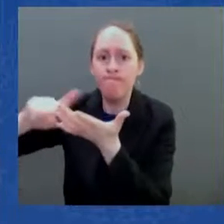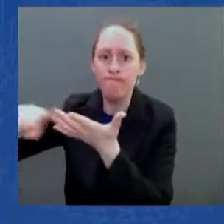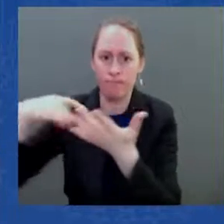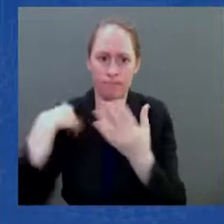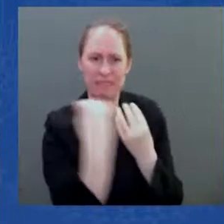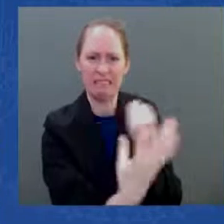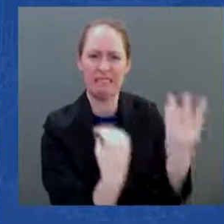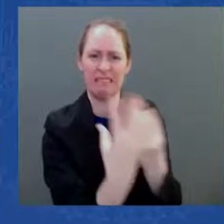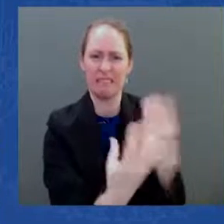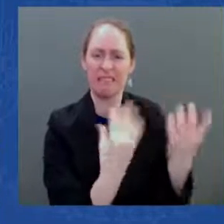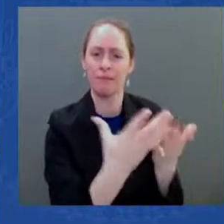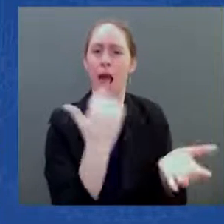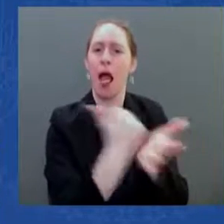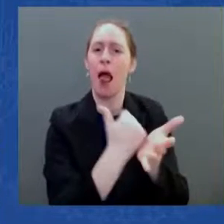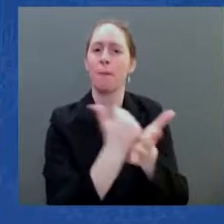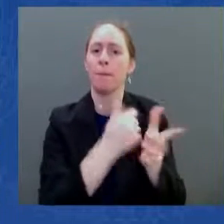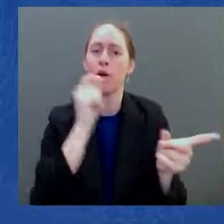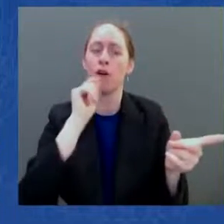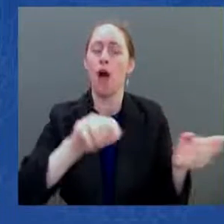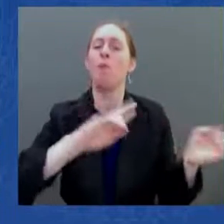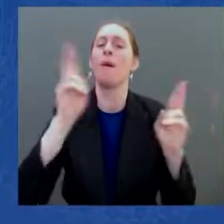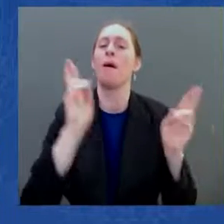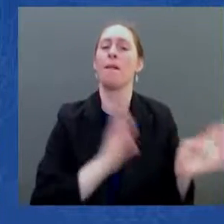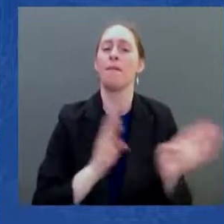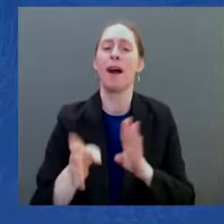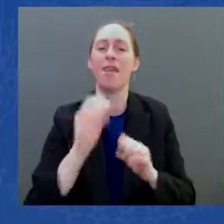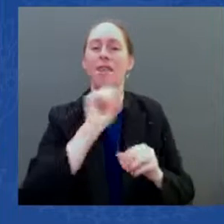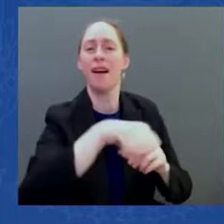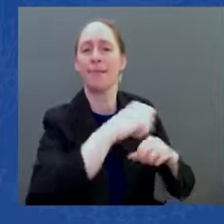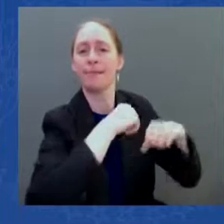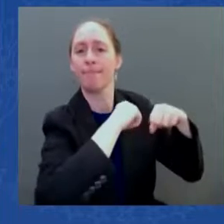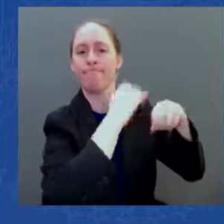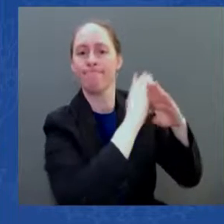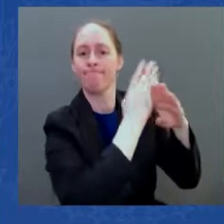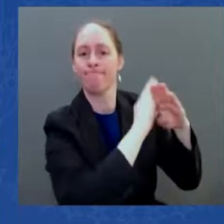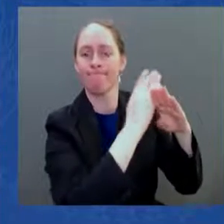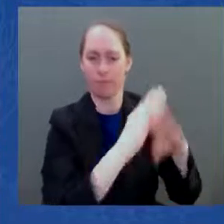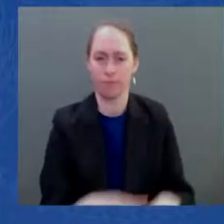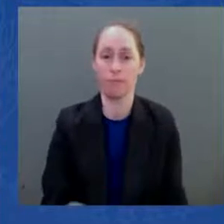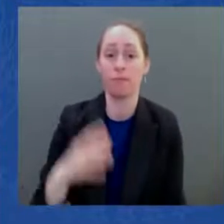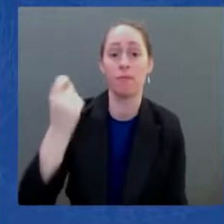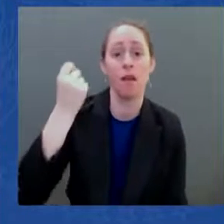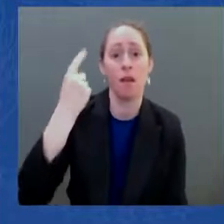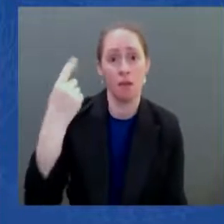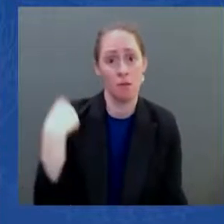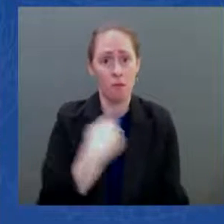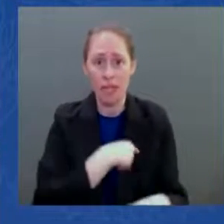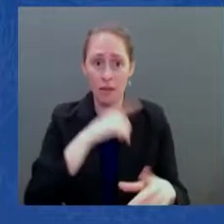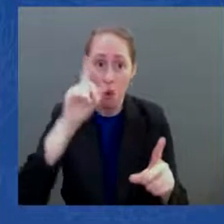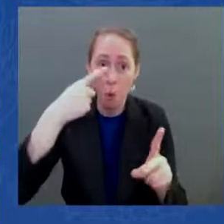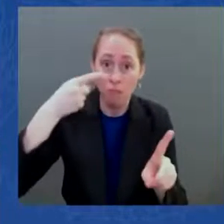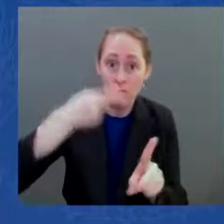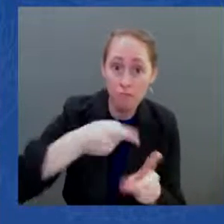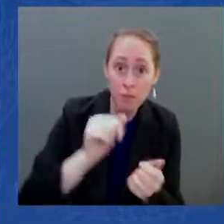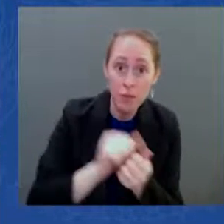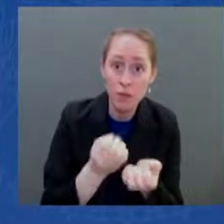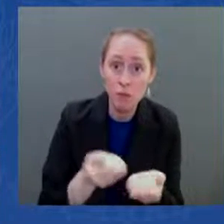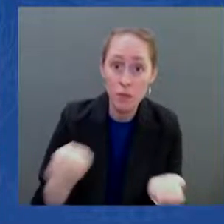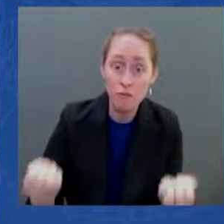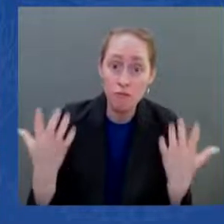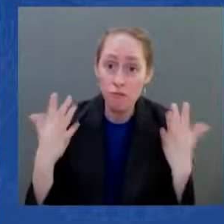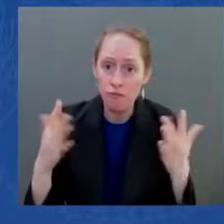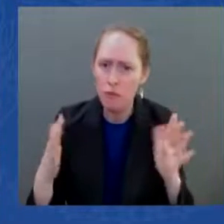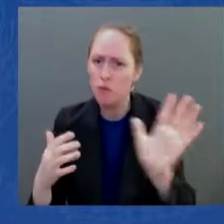from the United States, we're facilitating. We're the outfit facilitating the significant flow of weapons and systems to Ukraine from other allies